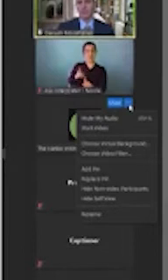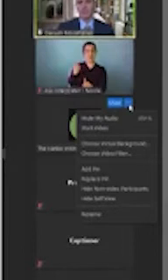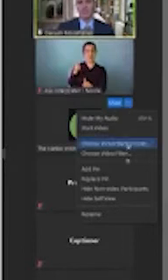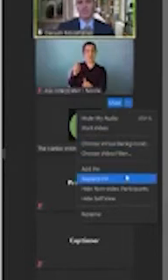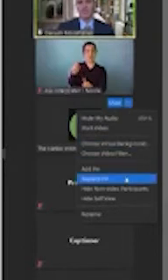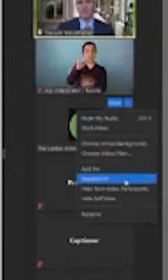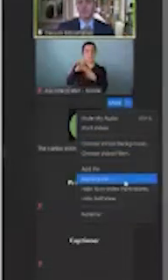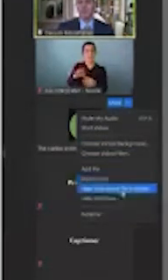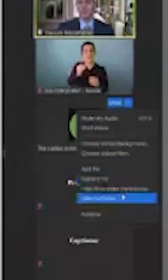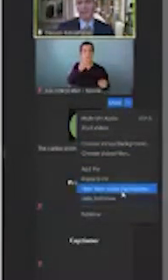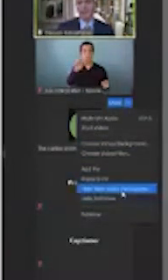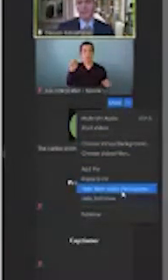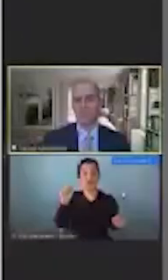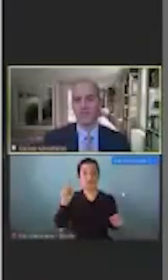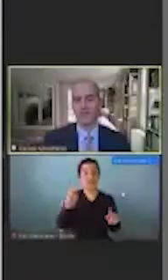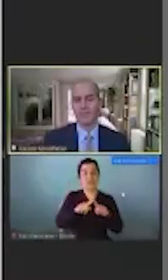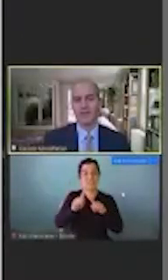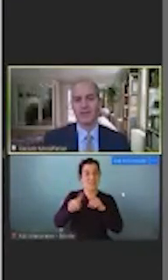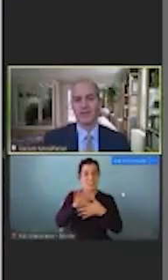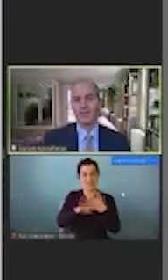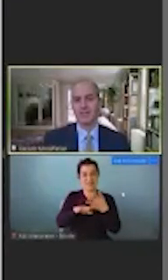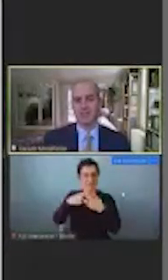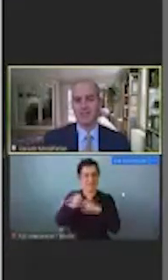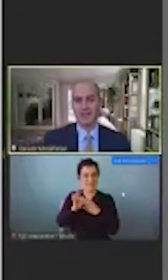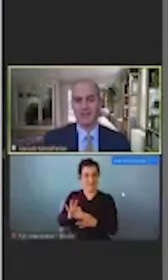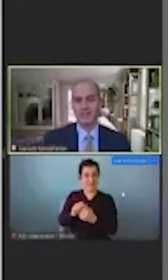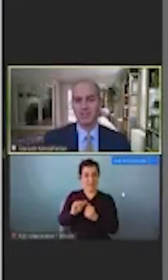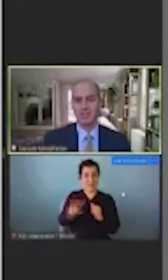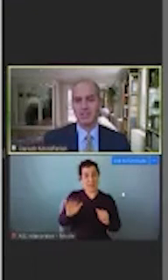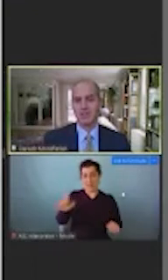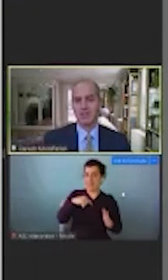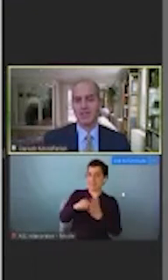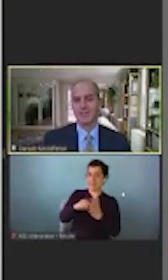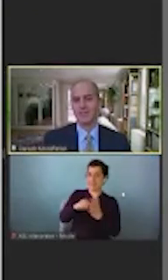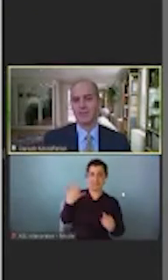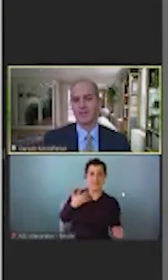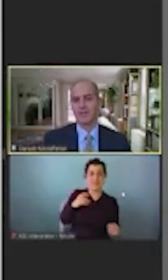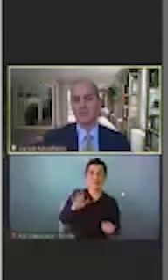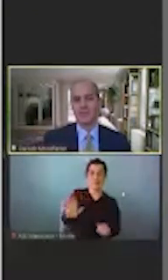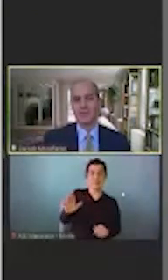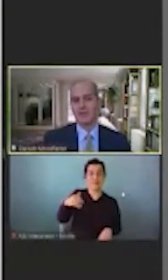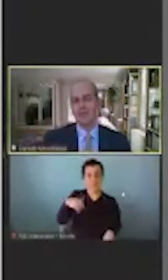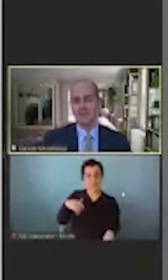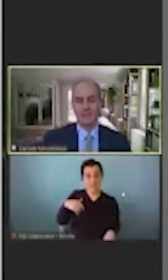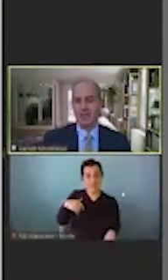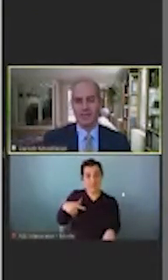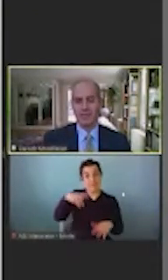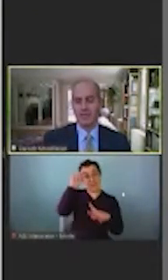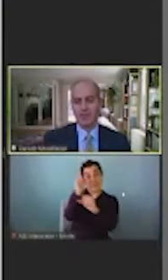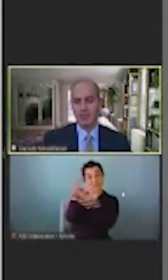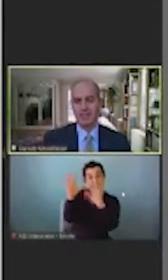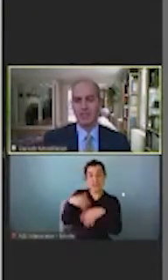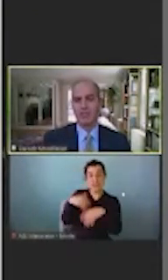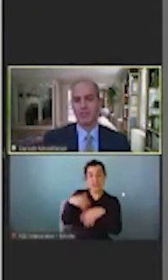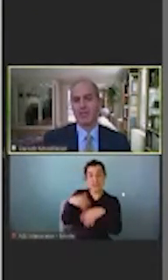nutrition issues, and I've just been so impressed with his intellect, his vision, his ability to decipher